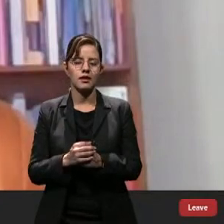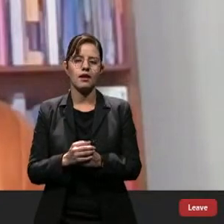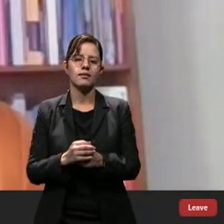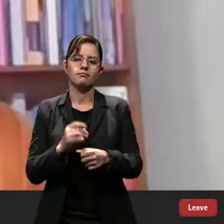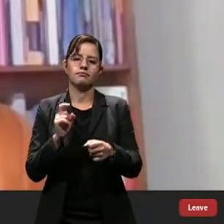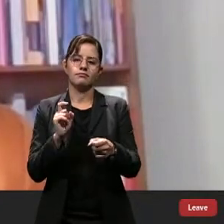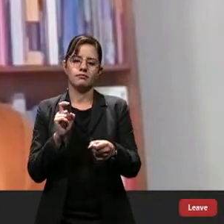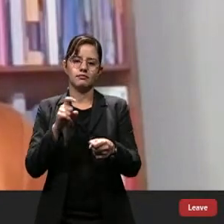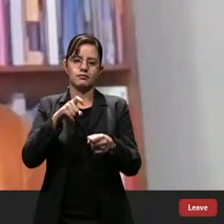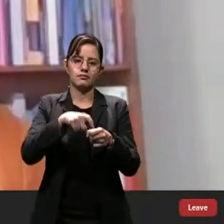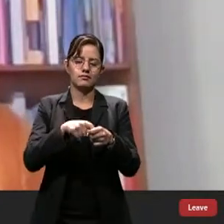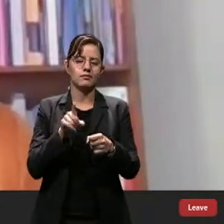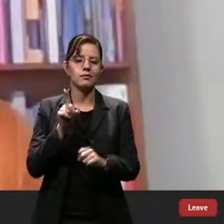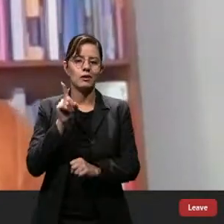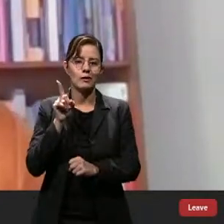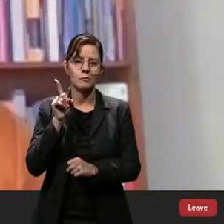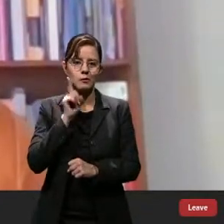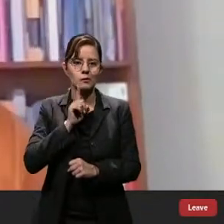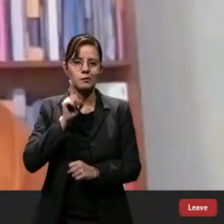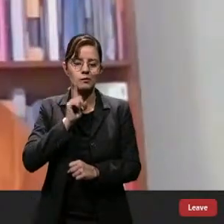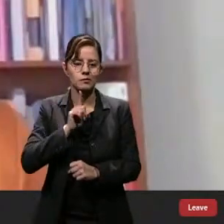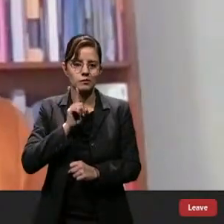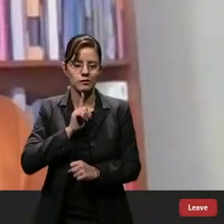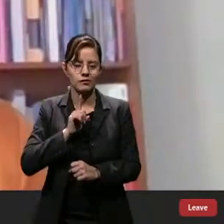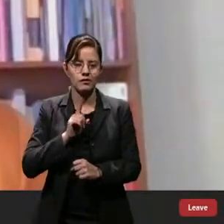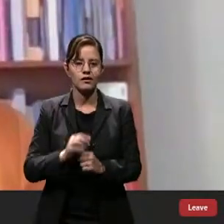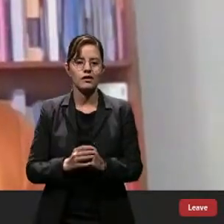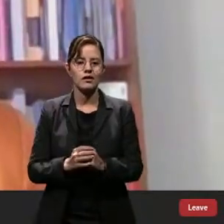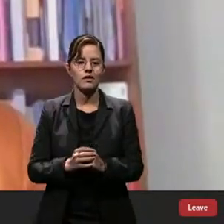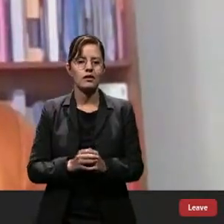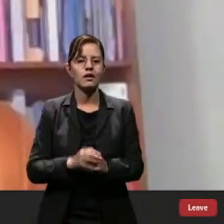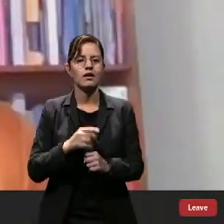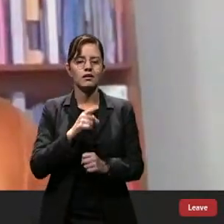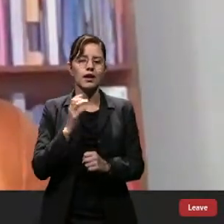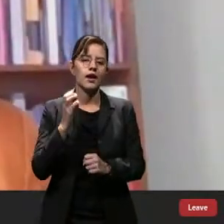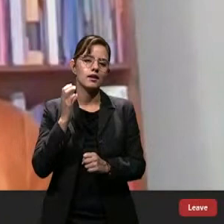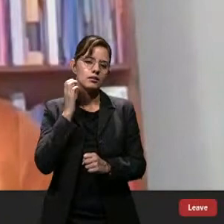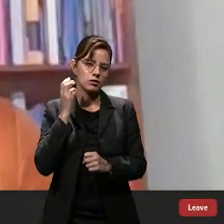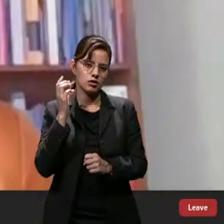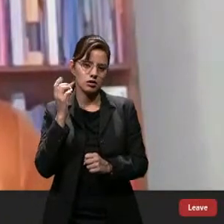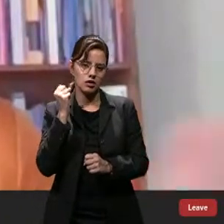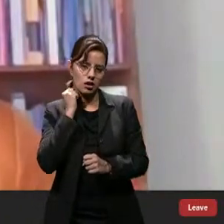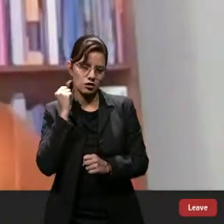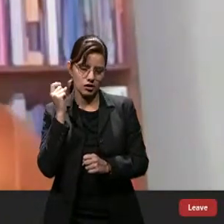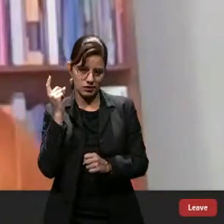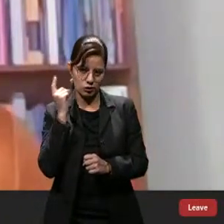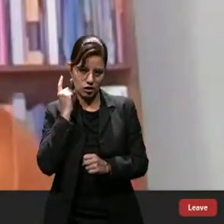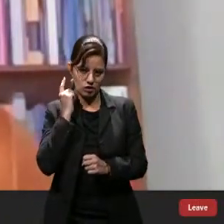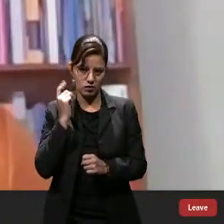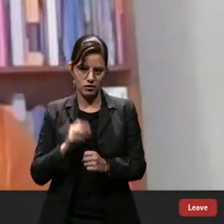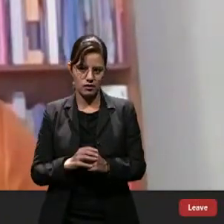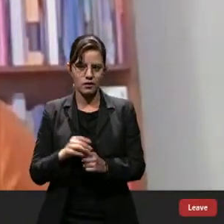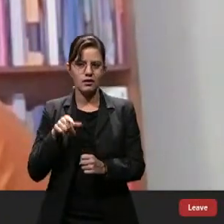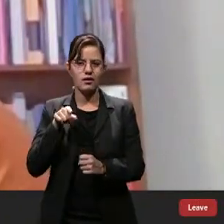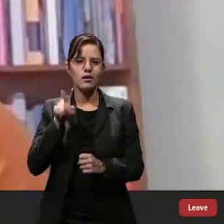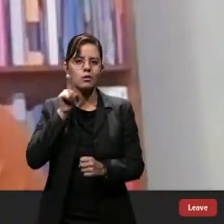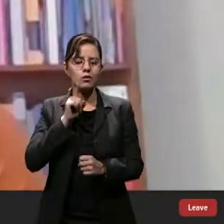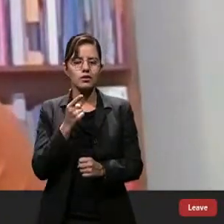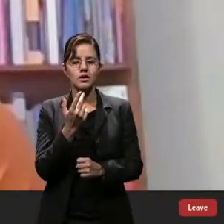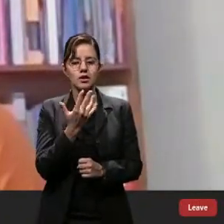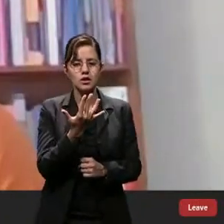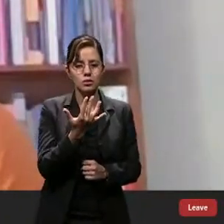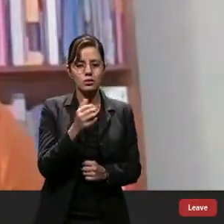we have had the inclusion of women in legislative positions, and